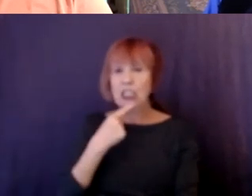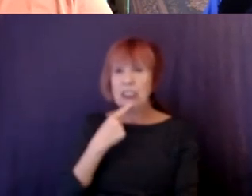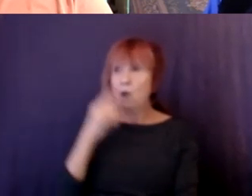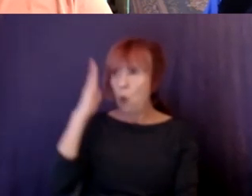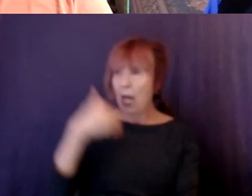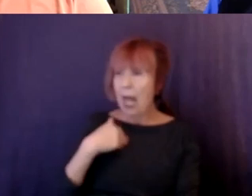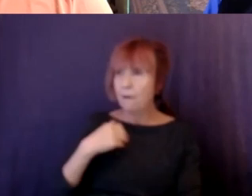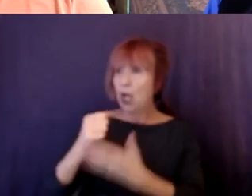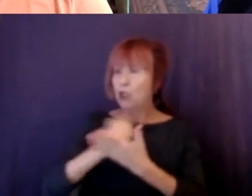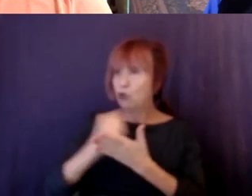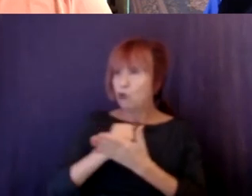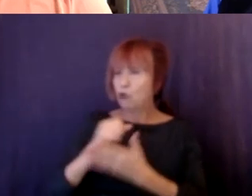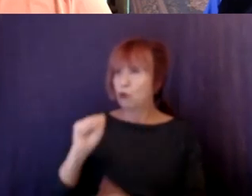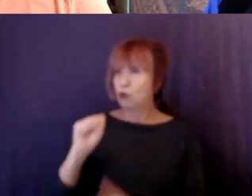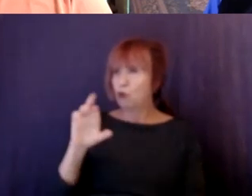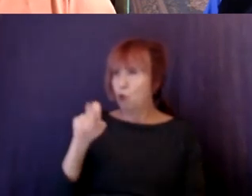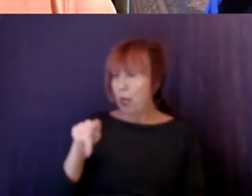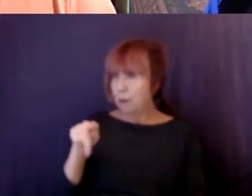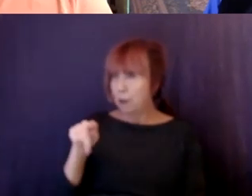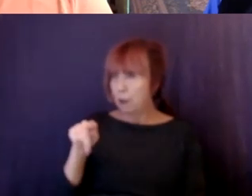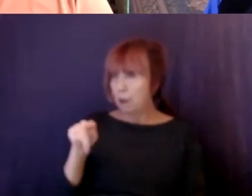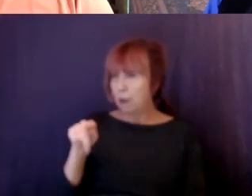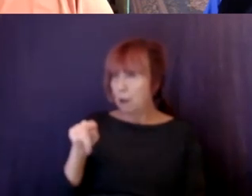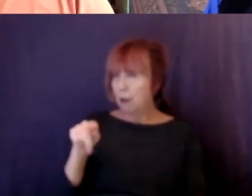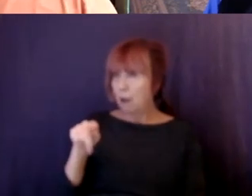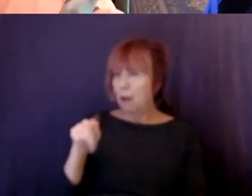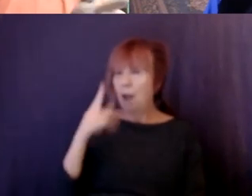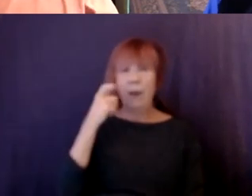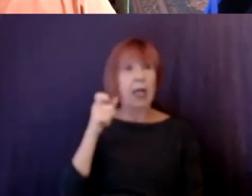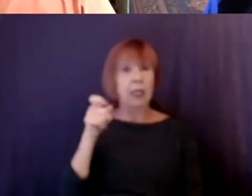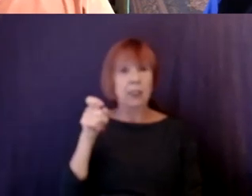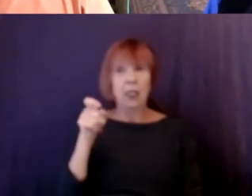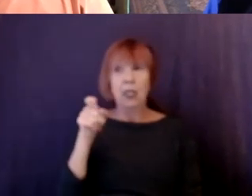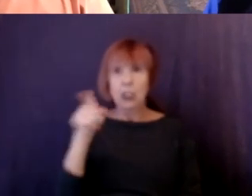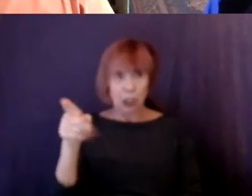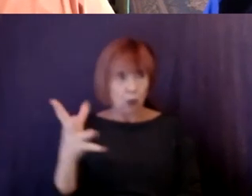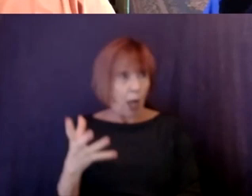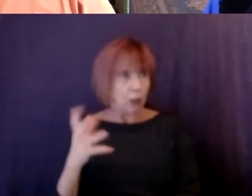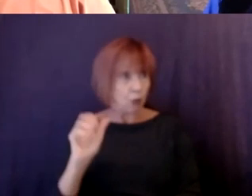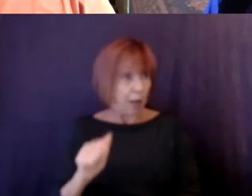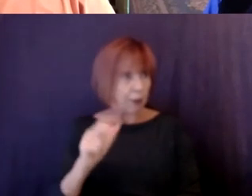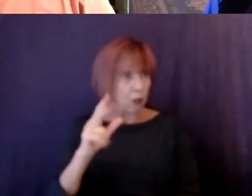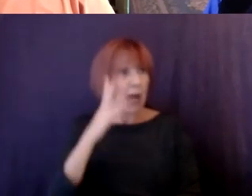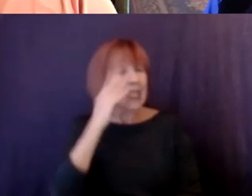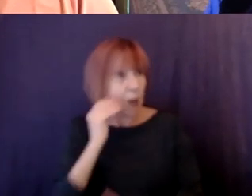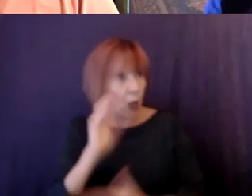script? And so that I can experience the film. Right.